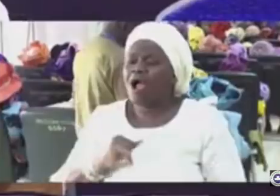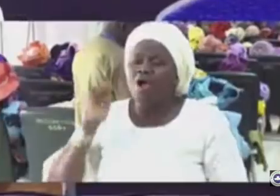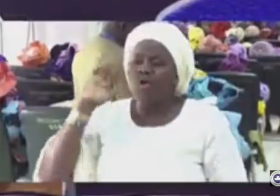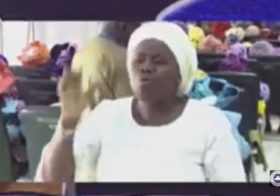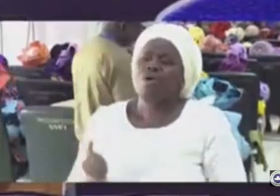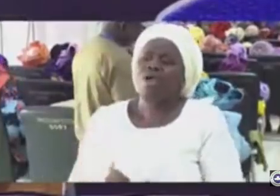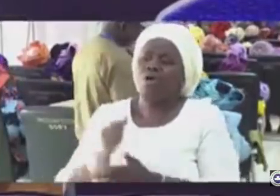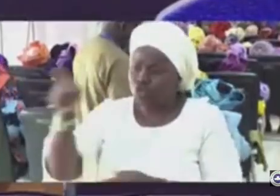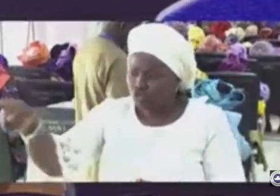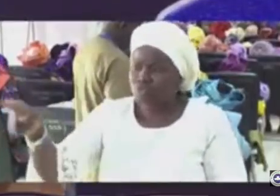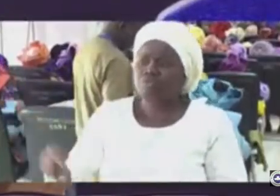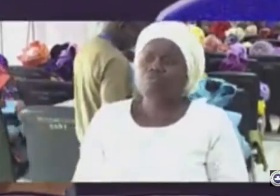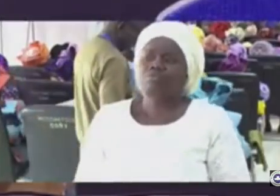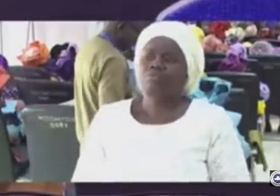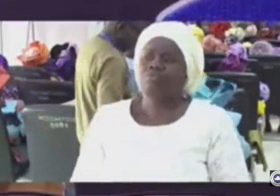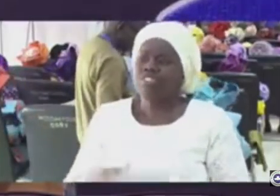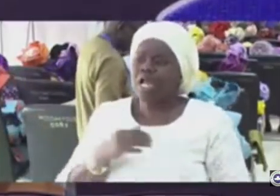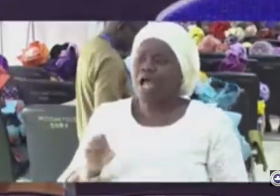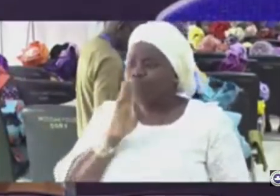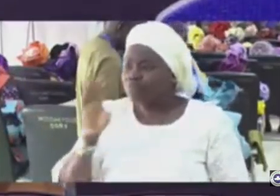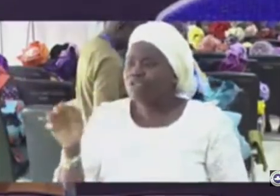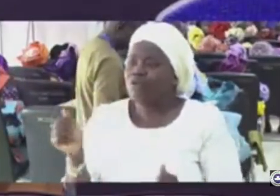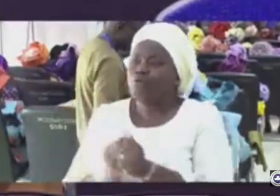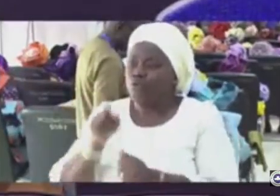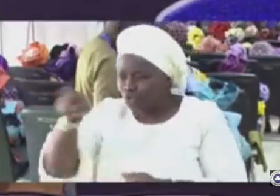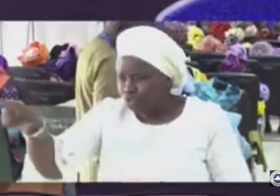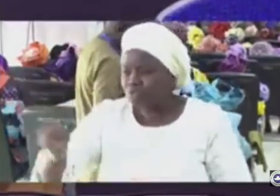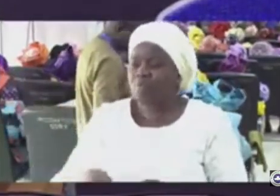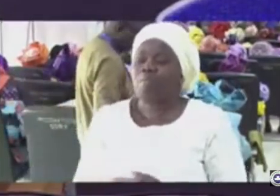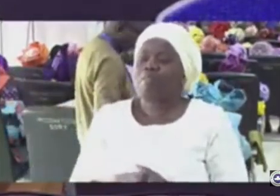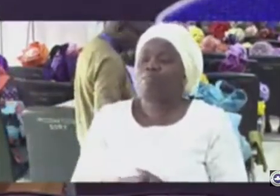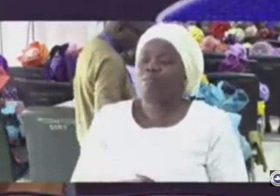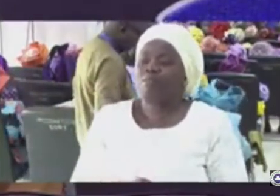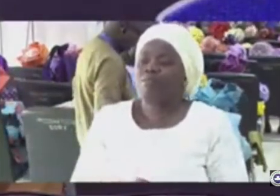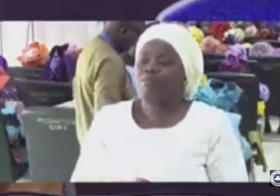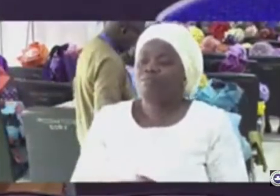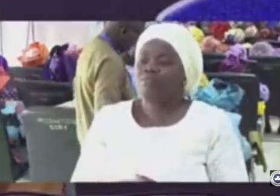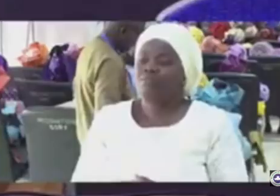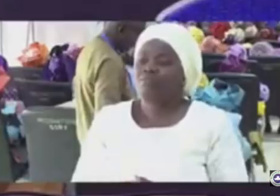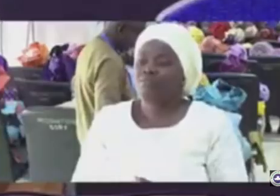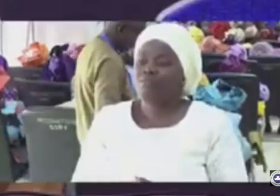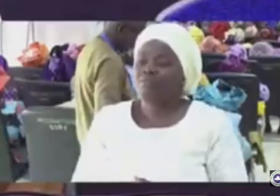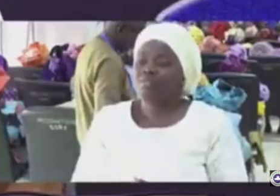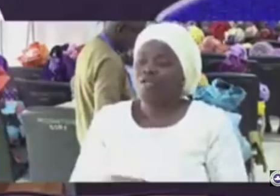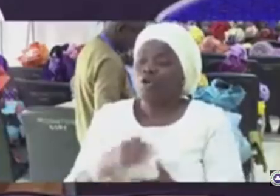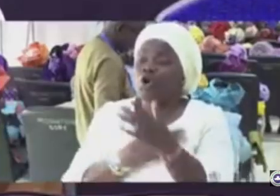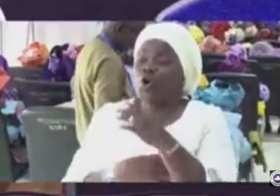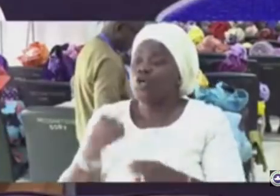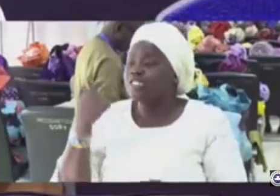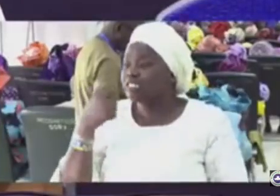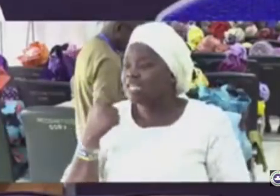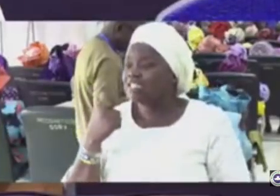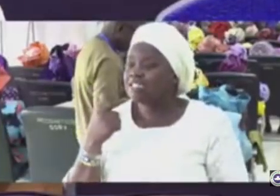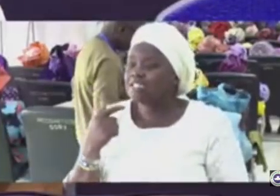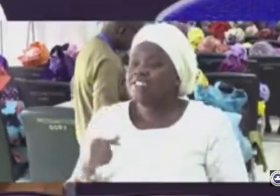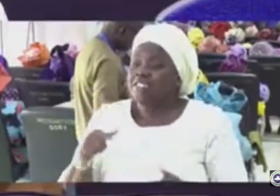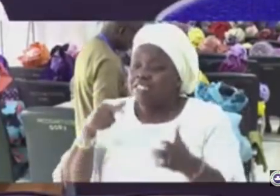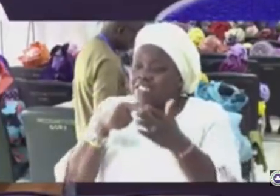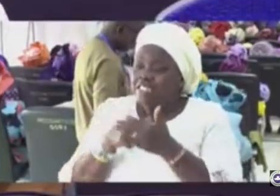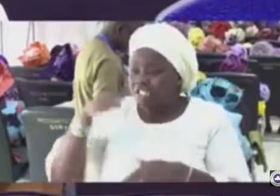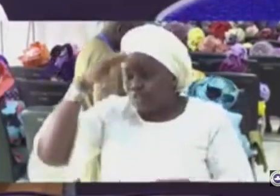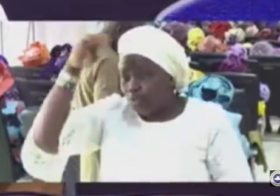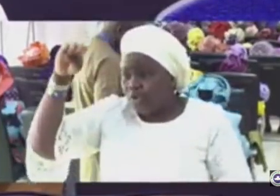That night, God responded. He said, this boy is like his father. Let me show him too